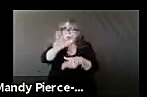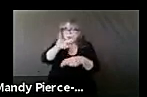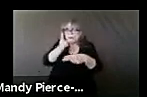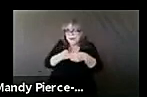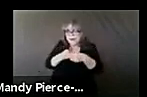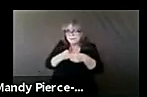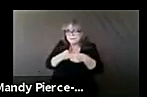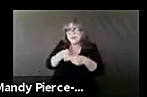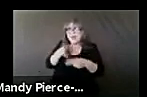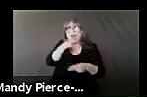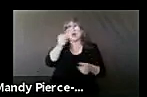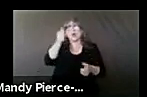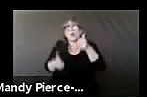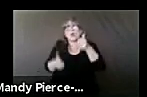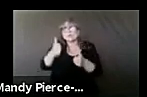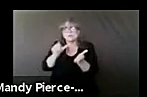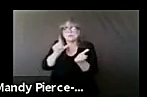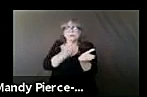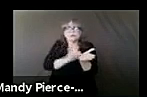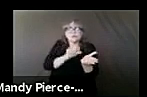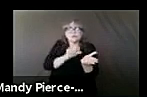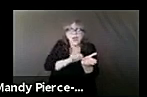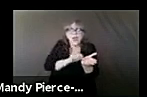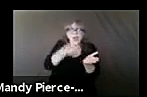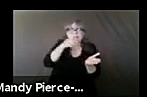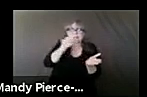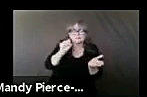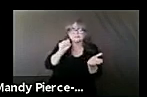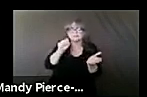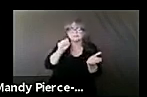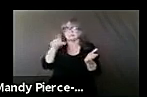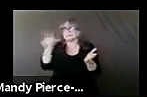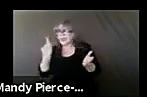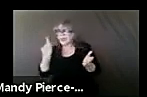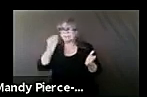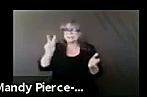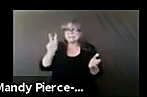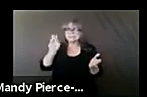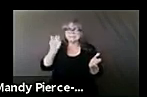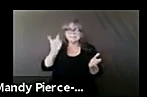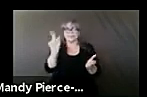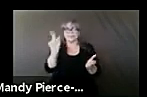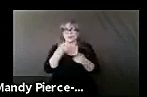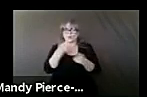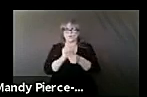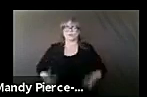we have received it, and then we'll go ahead on to the next question. Okay.